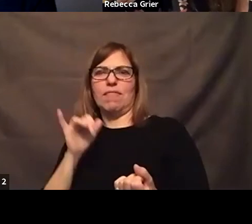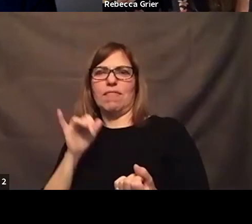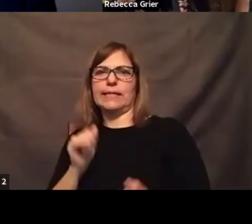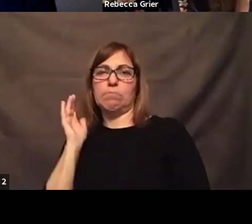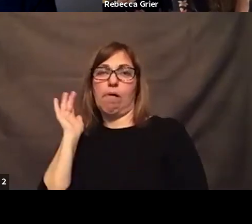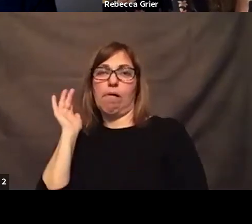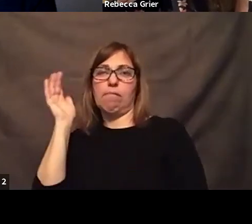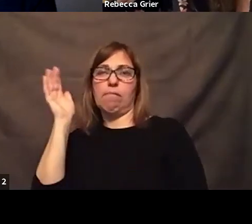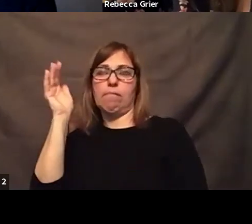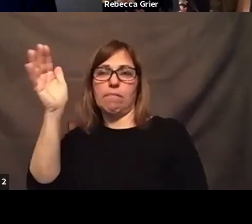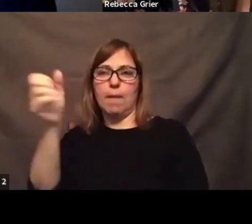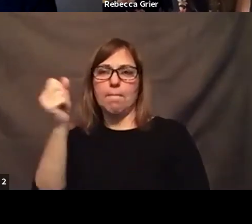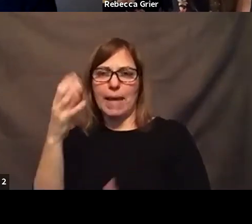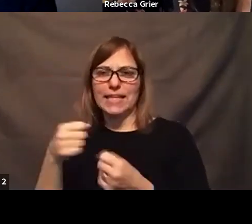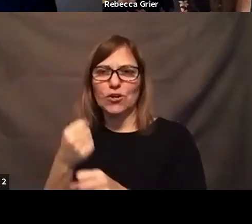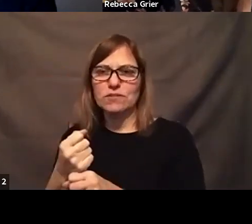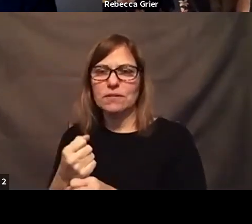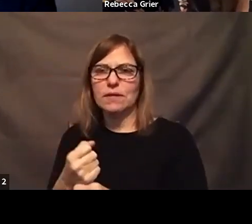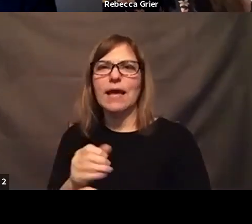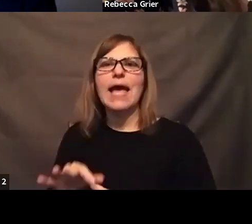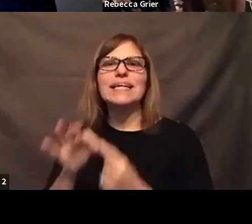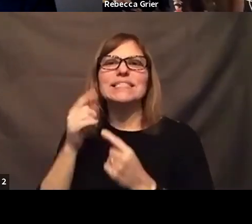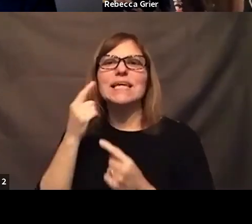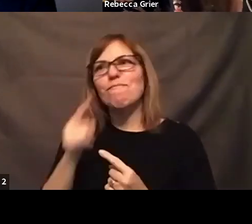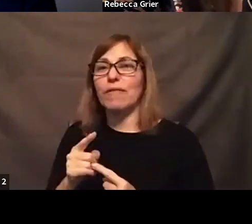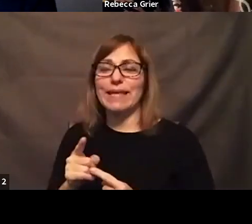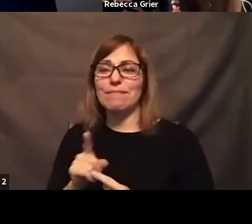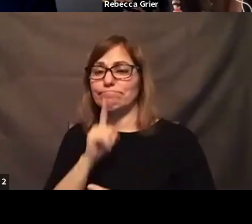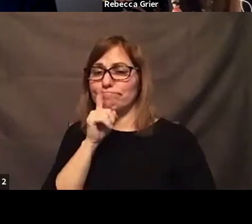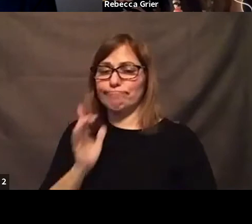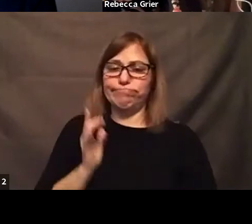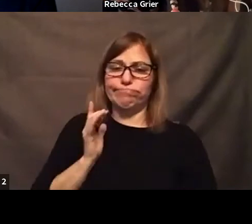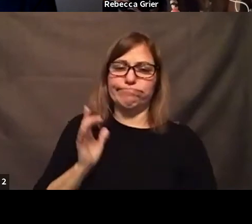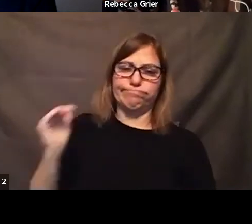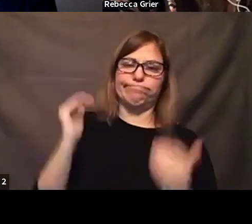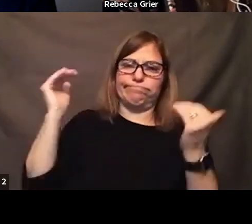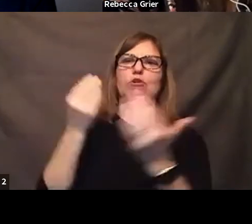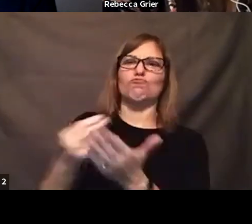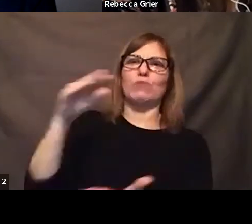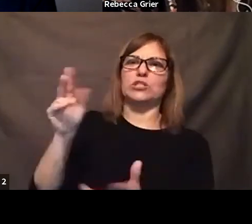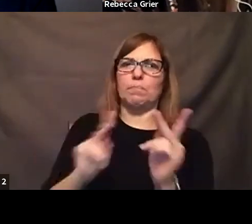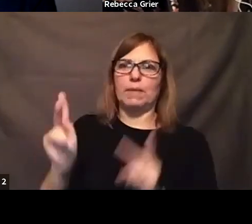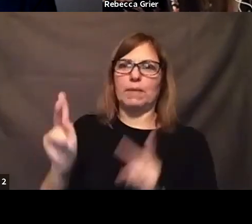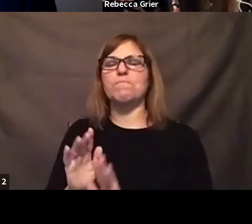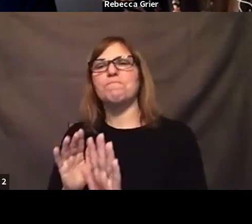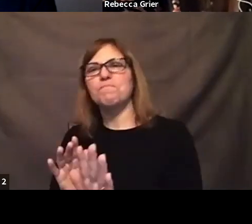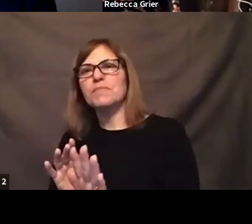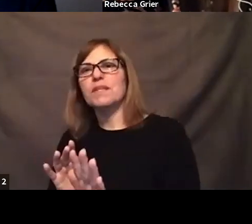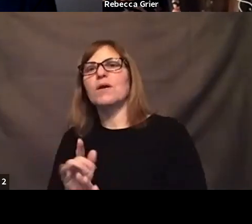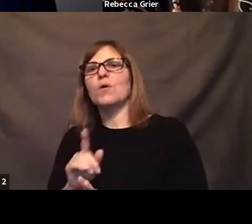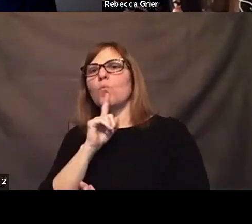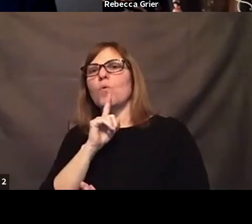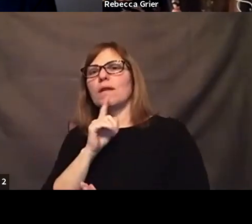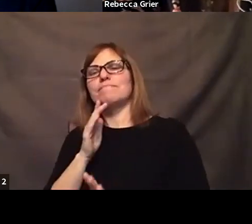away, except for the ultra rich. So I actually have a little bit a slightly different